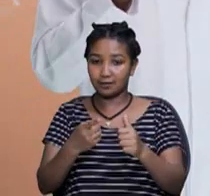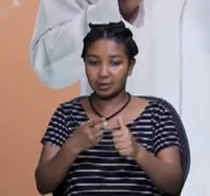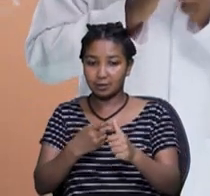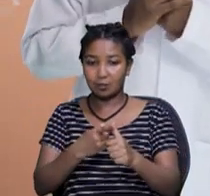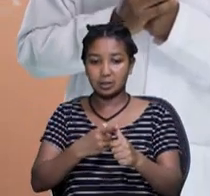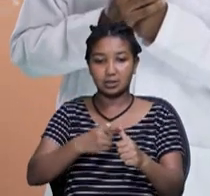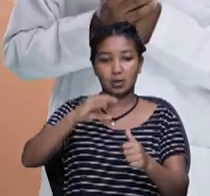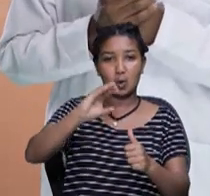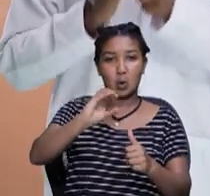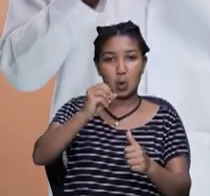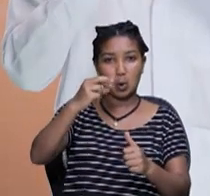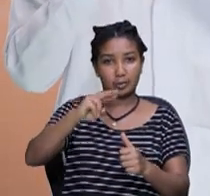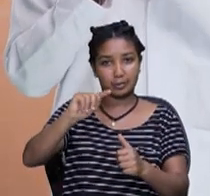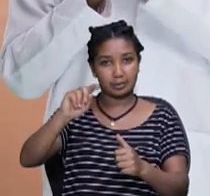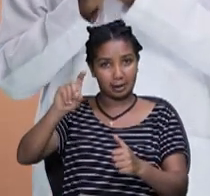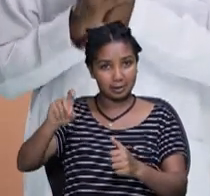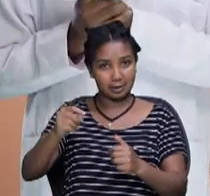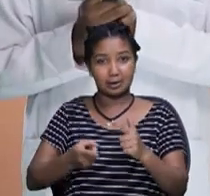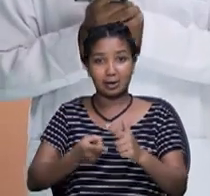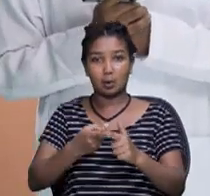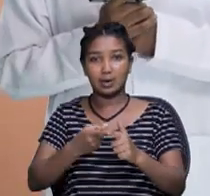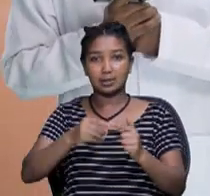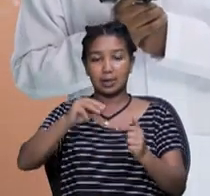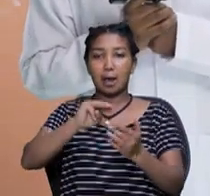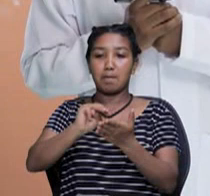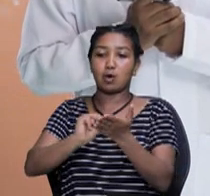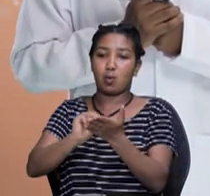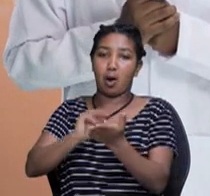adrenal cortex and adrenal medulla.